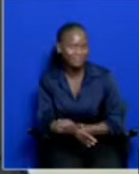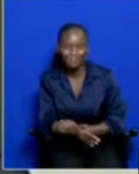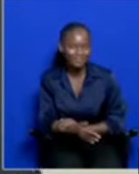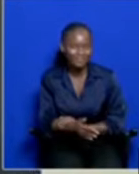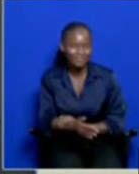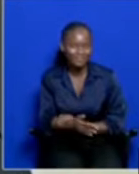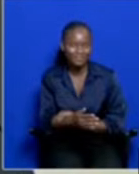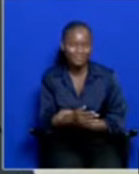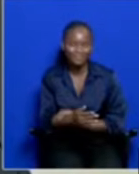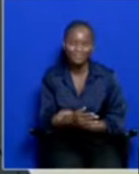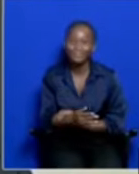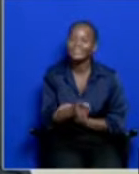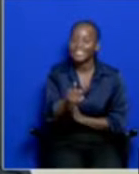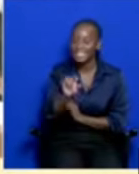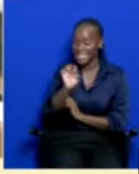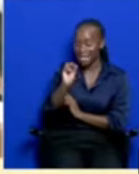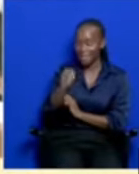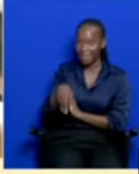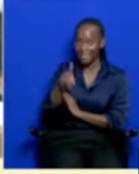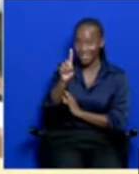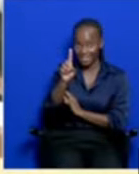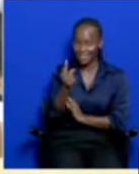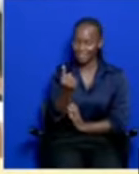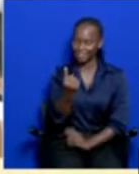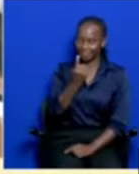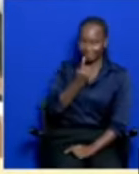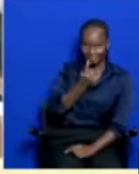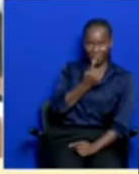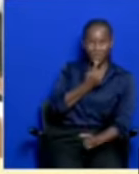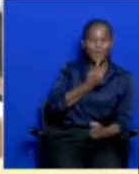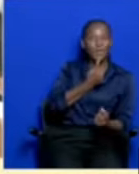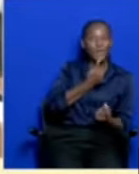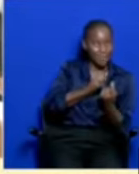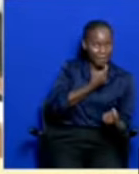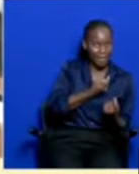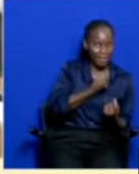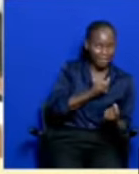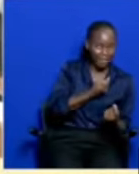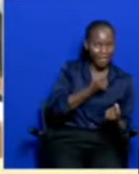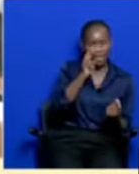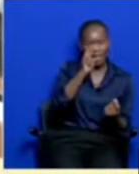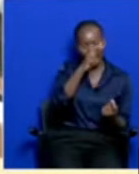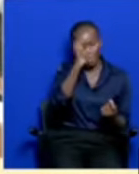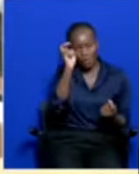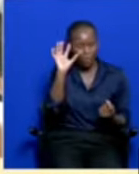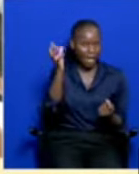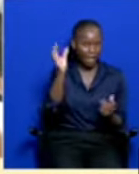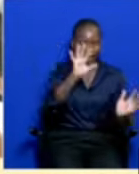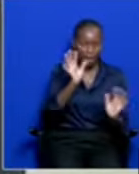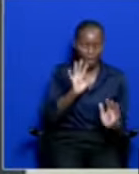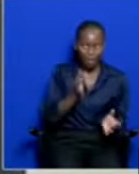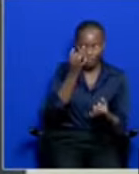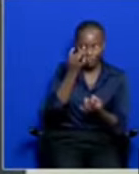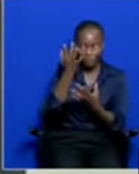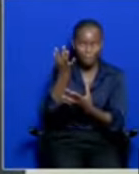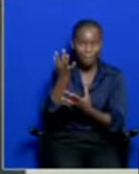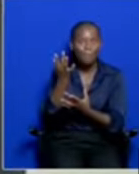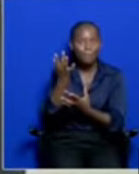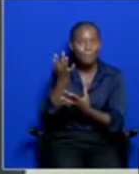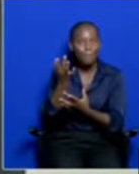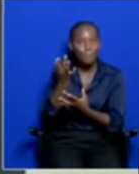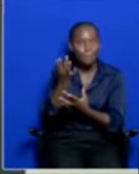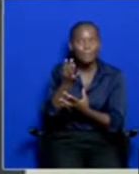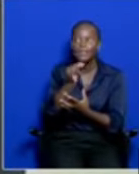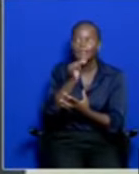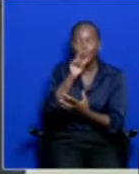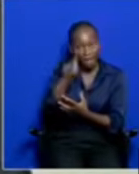to IPID to complain about the issue of blue light, and we informed them that we need statement. We cannot open a